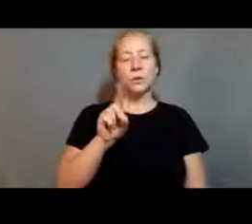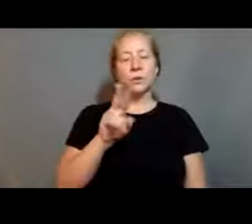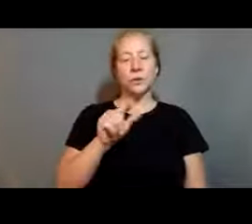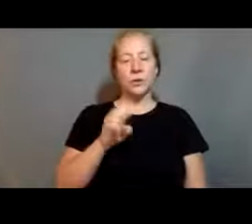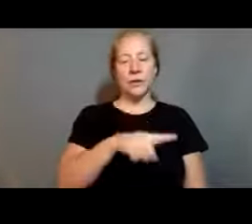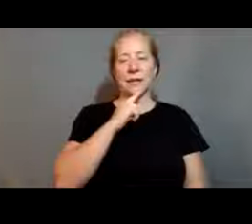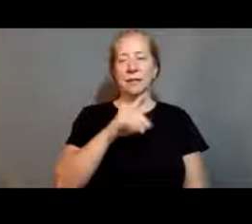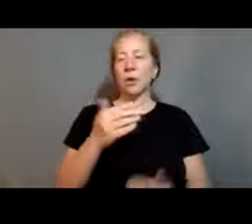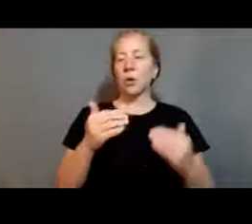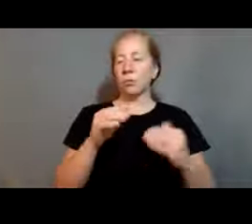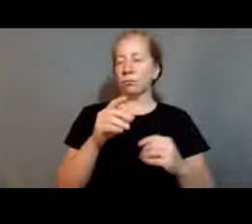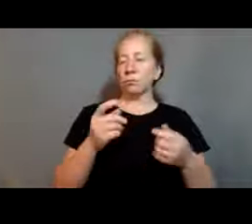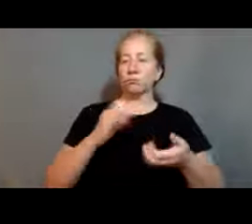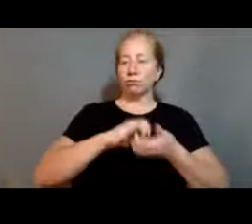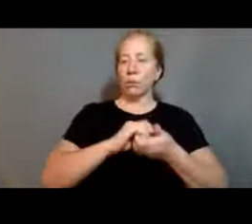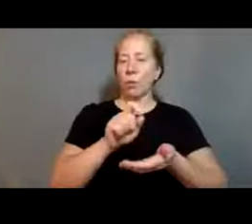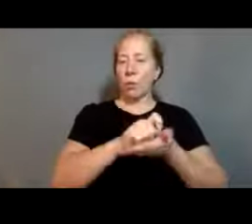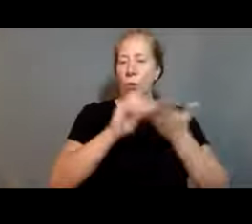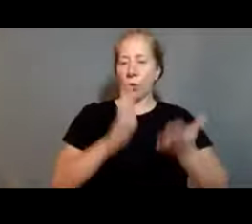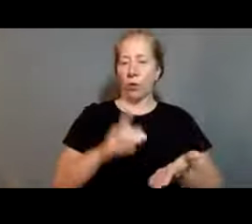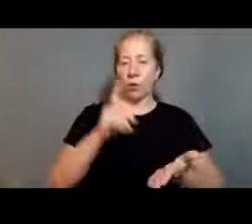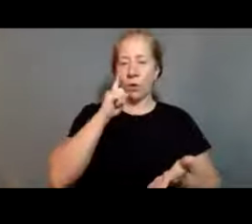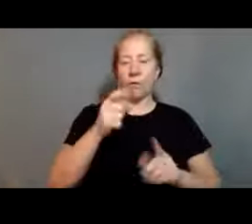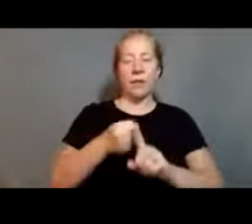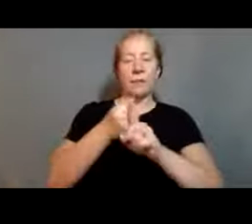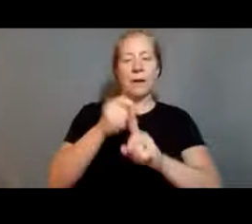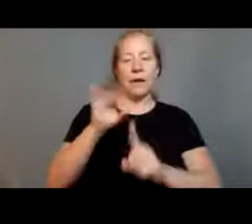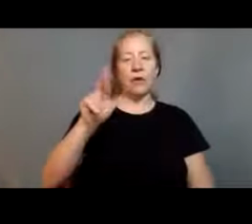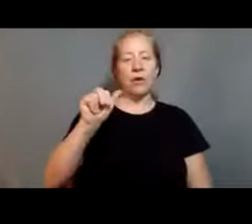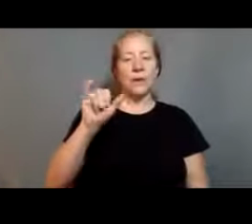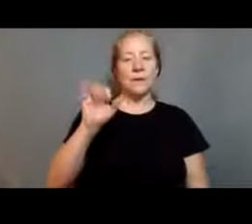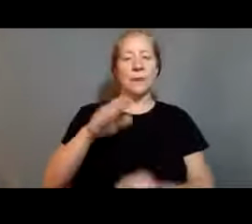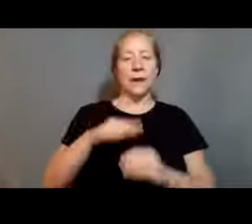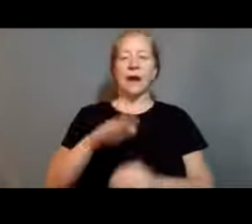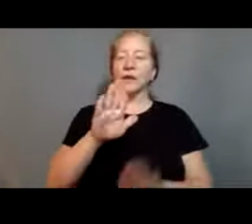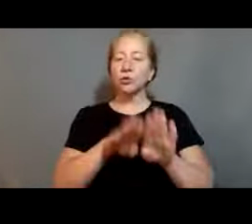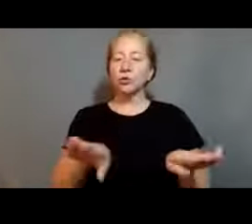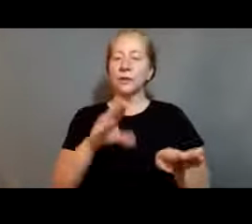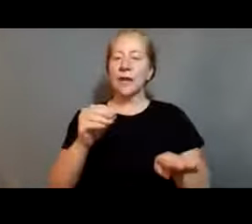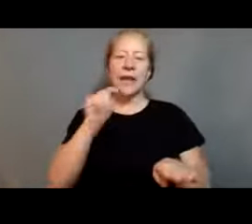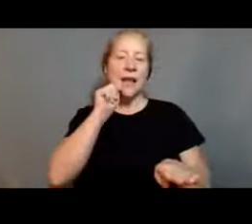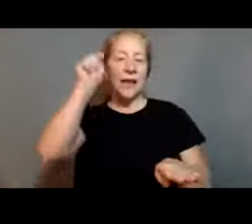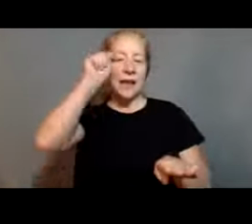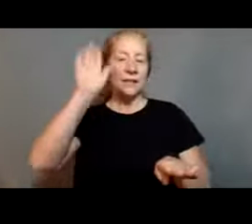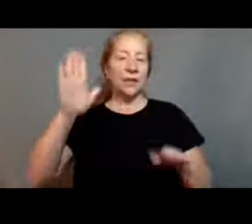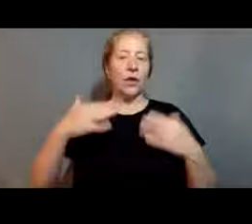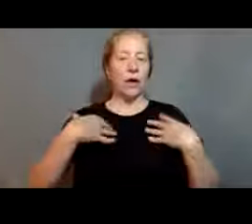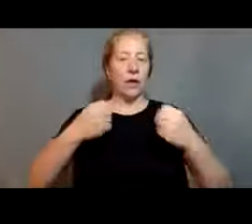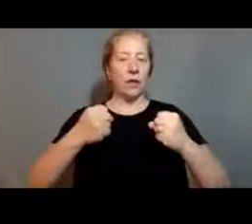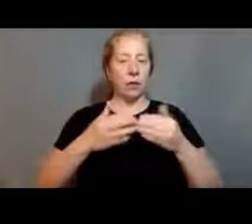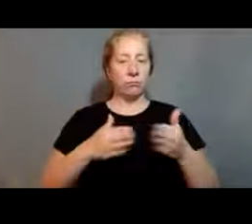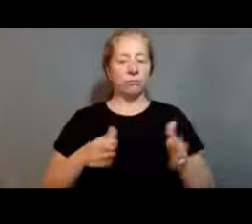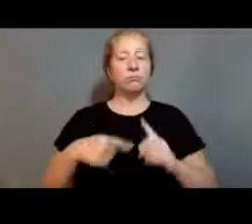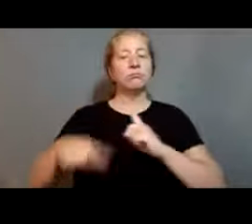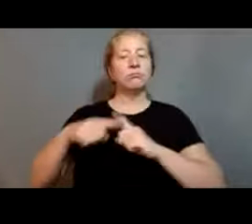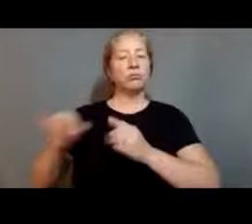of Pediatrics Policy Statement on the Impact of Racism on Child and Adolescent Health. In addition, she's the author